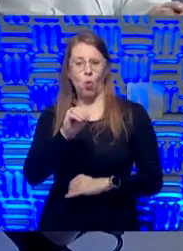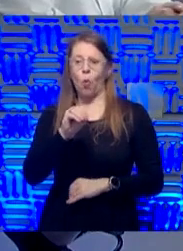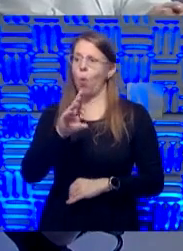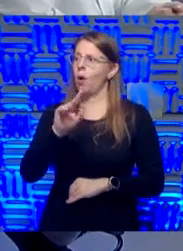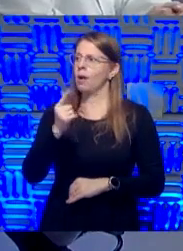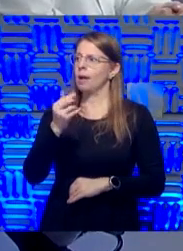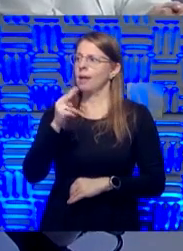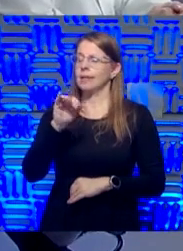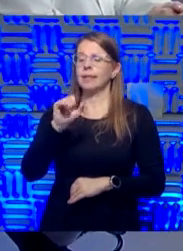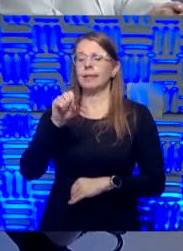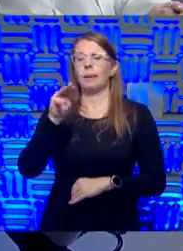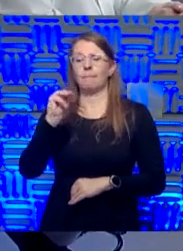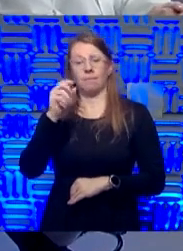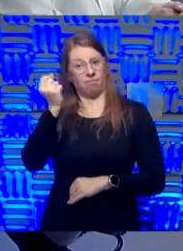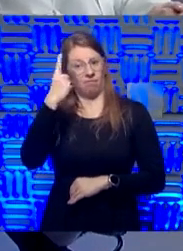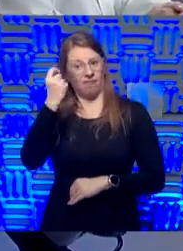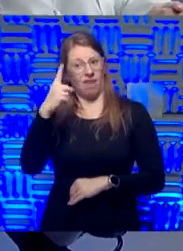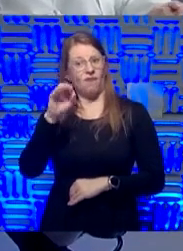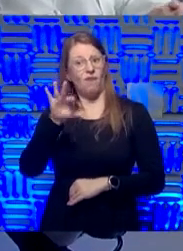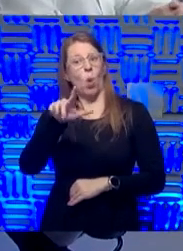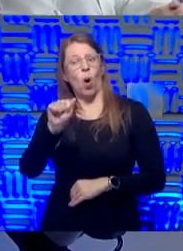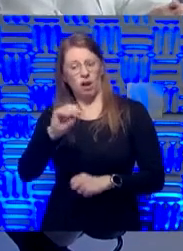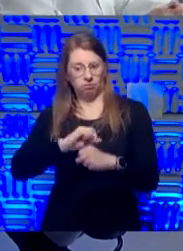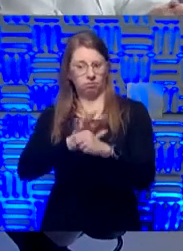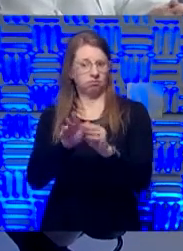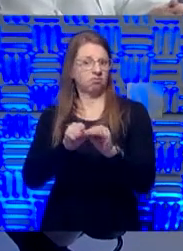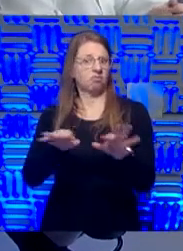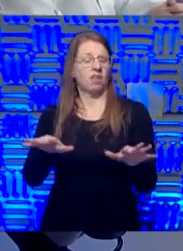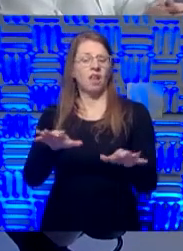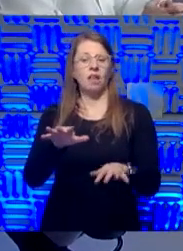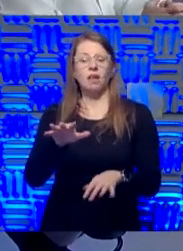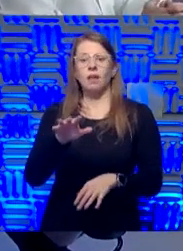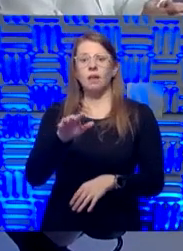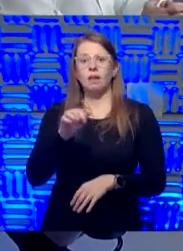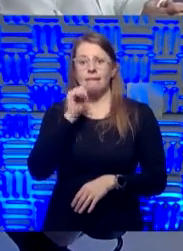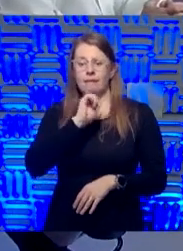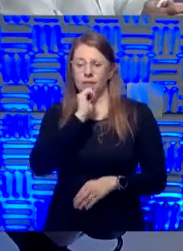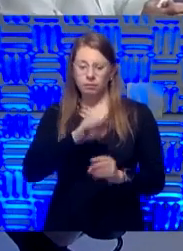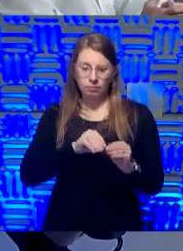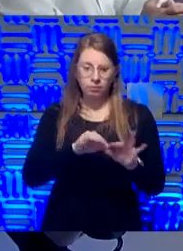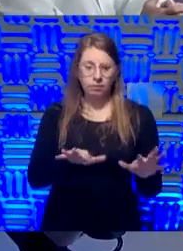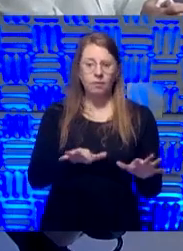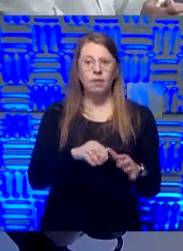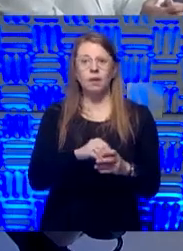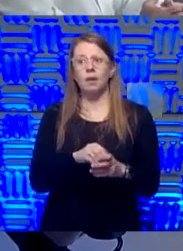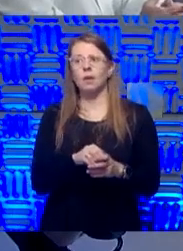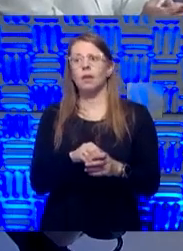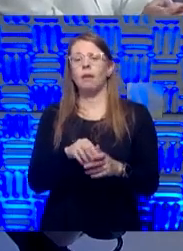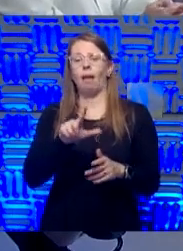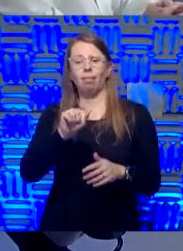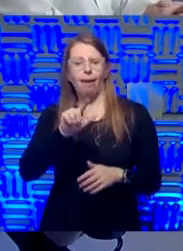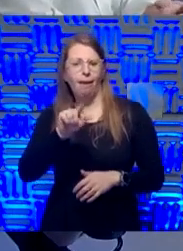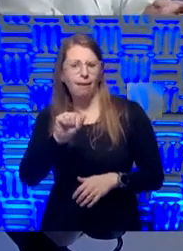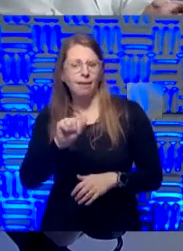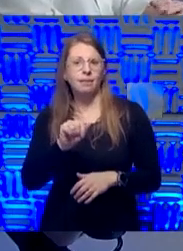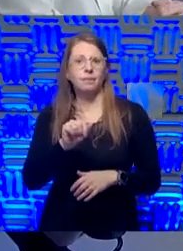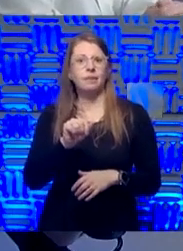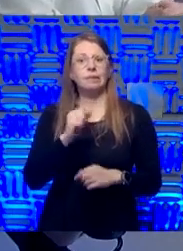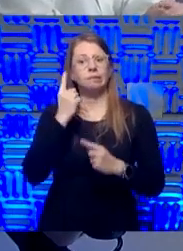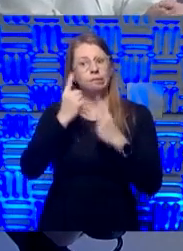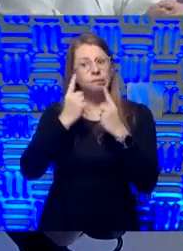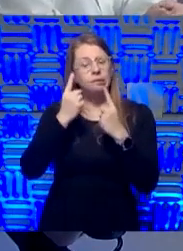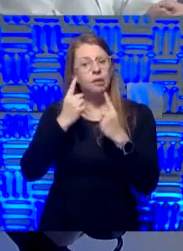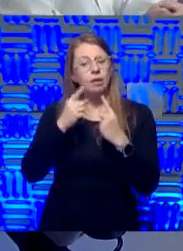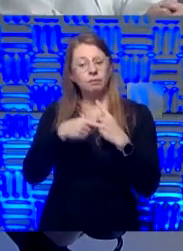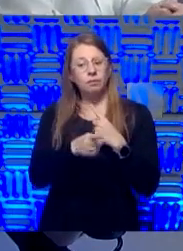of corona down in Florida and Yeah. in Phoenix, Arizona, Absolutely. and in Southern California and San Diego and in LA. So just be thoughtful,